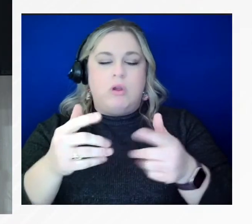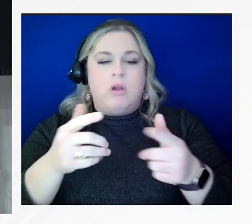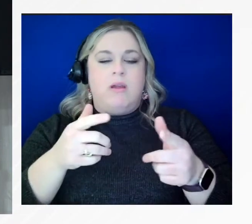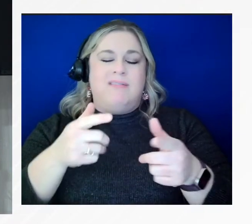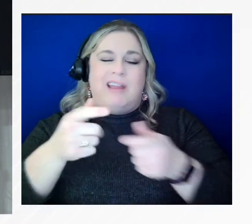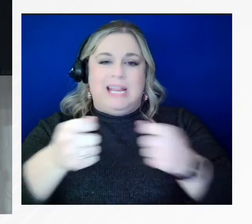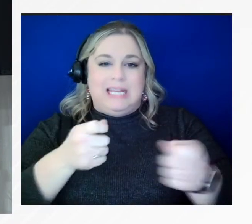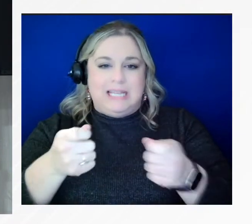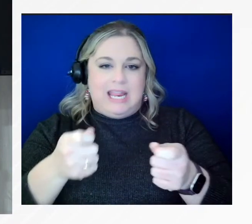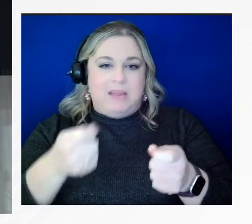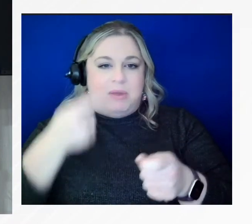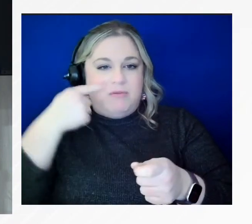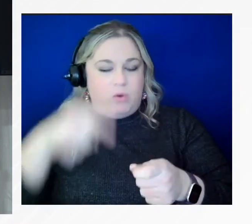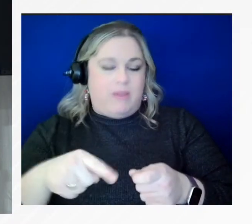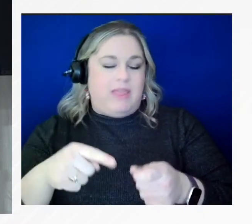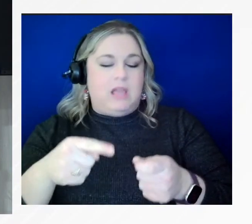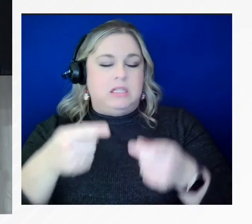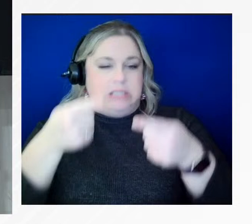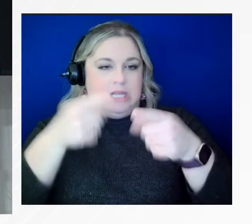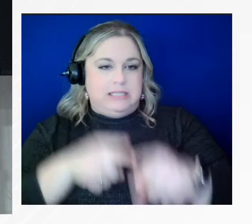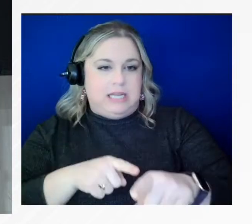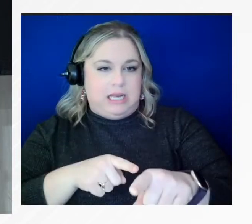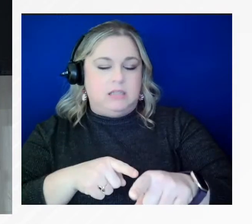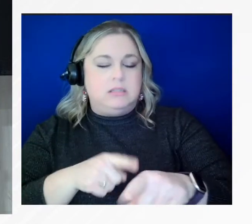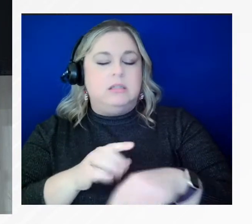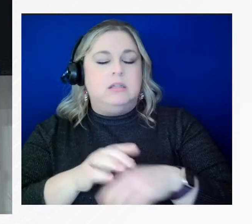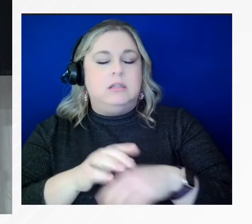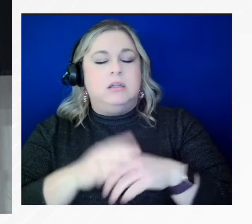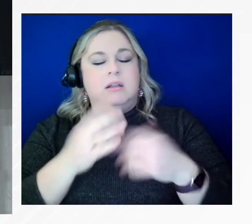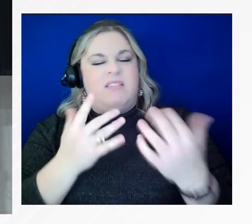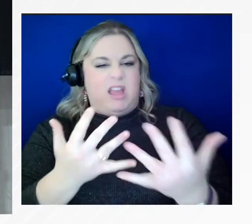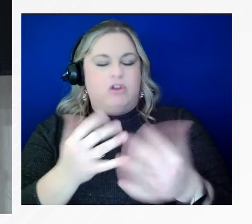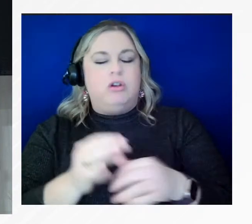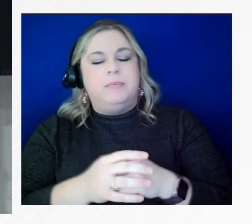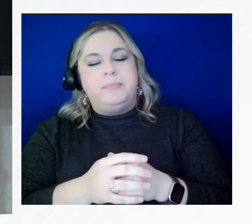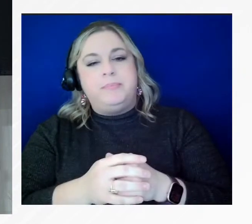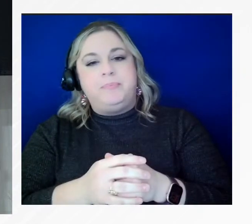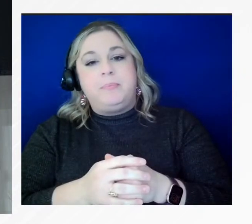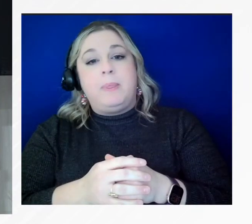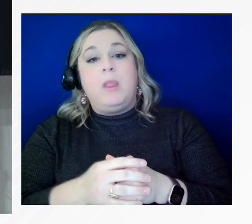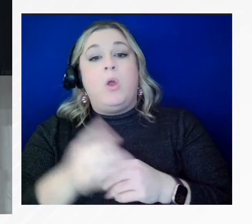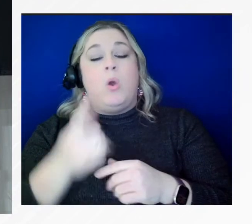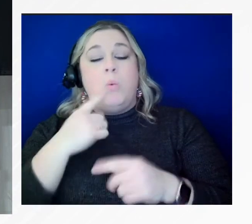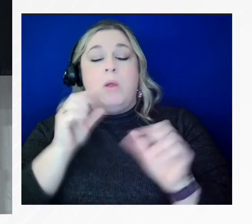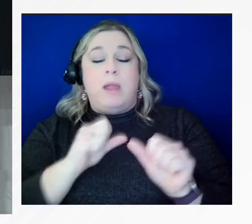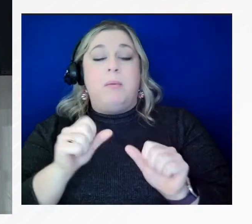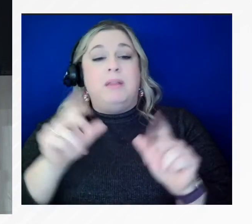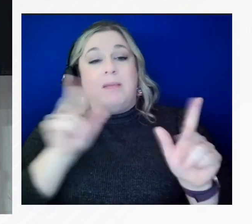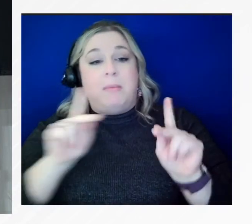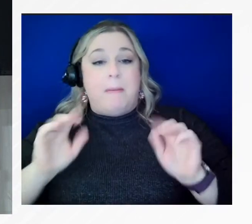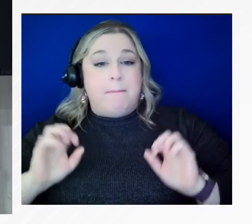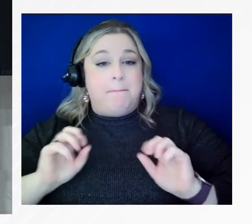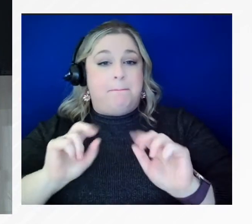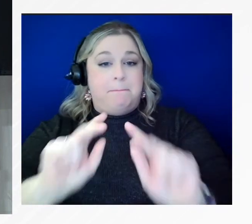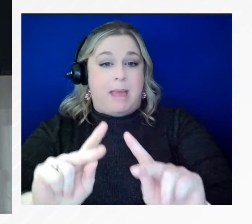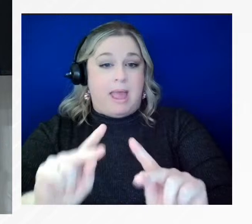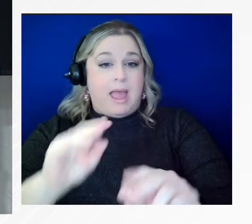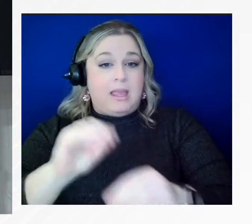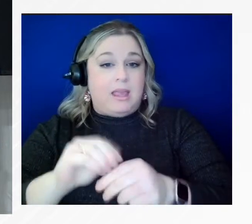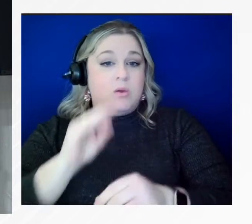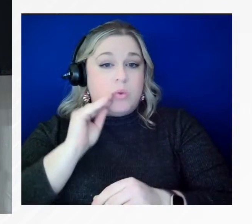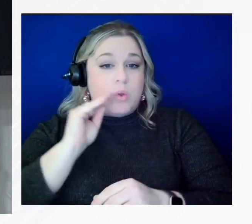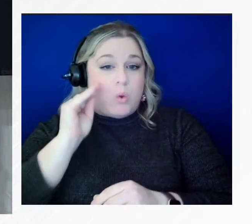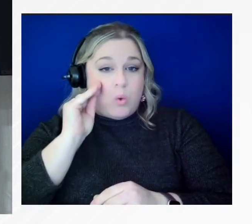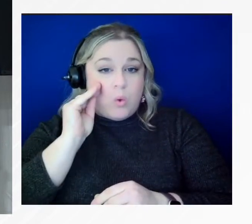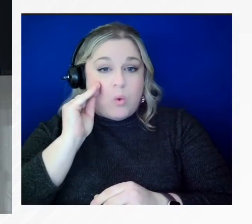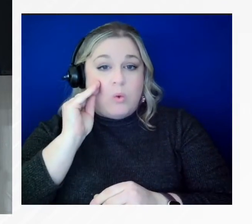incident. Today we were able to, as you heard, to repopulate residents back into their homes and